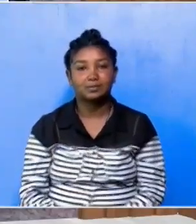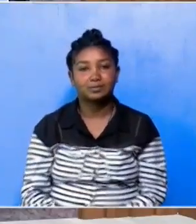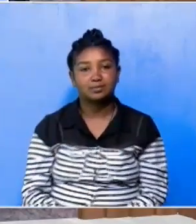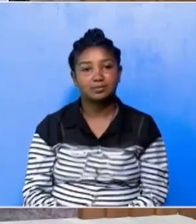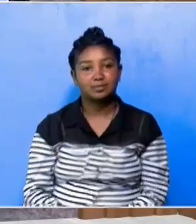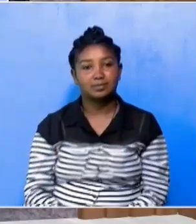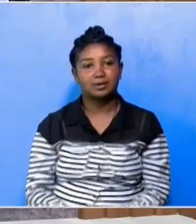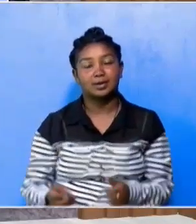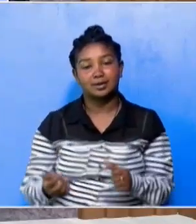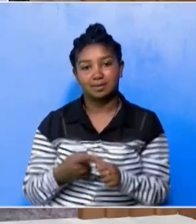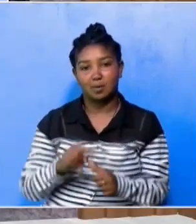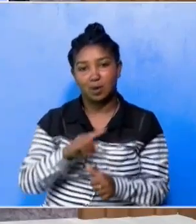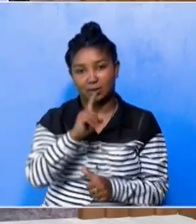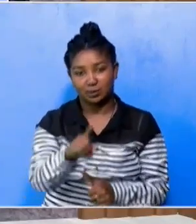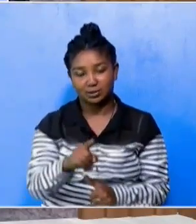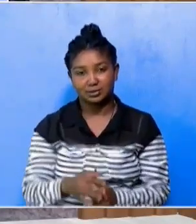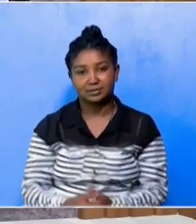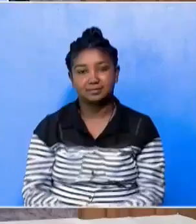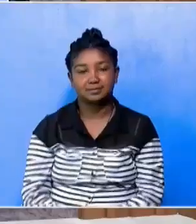Question number 1.